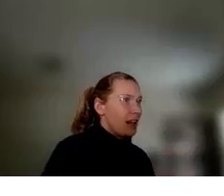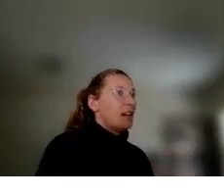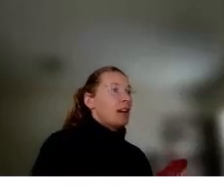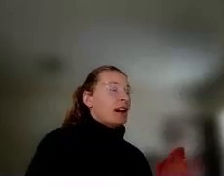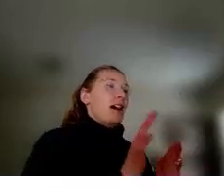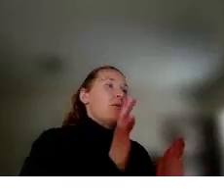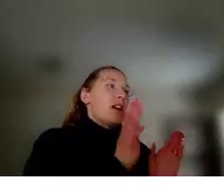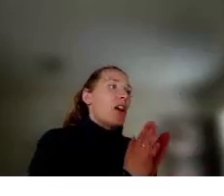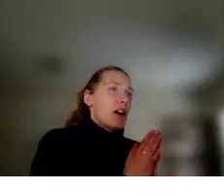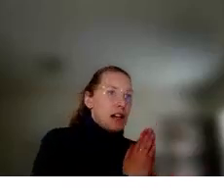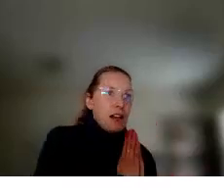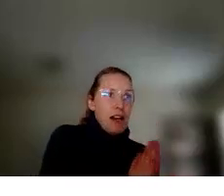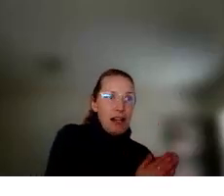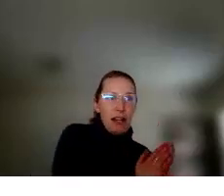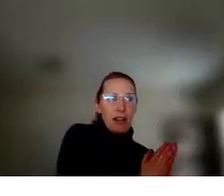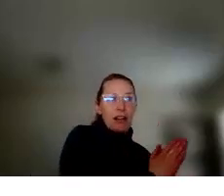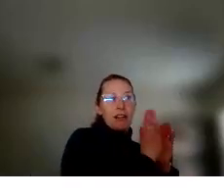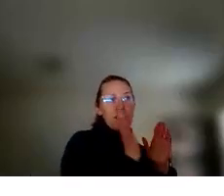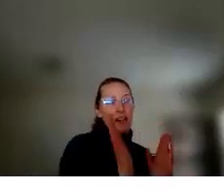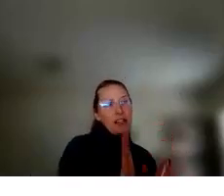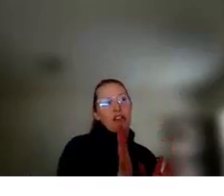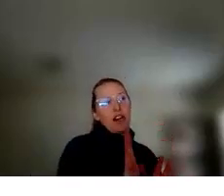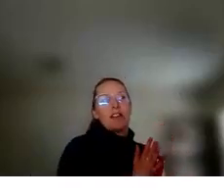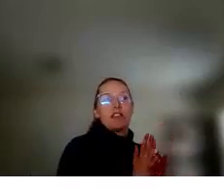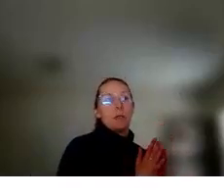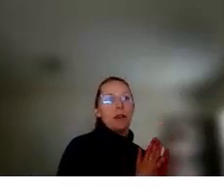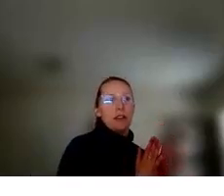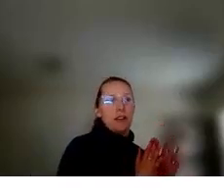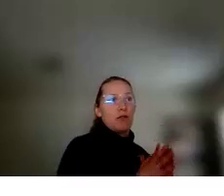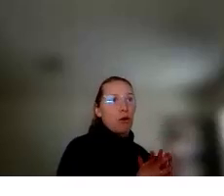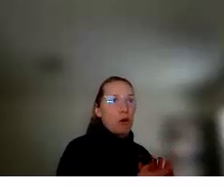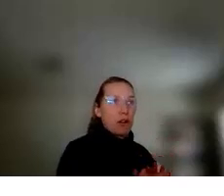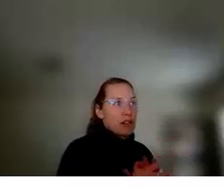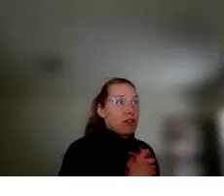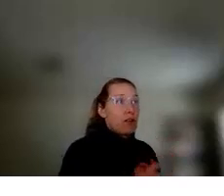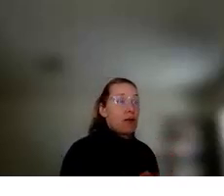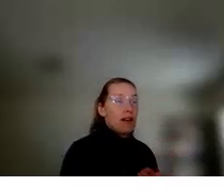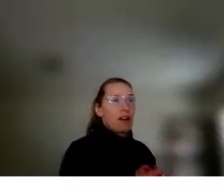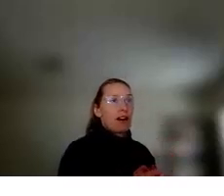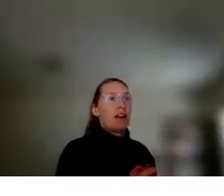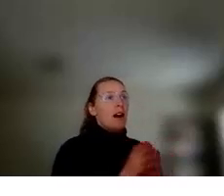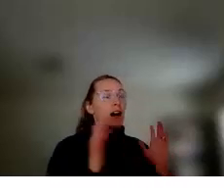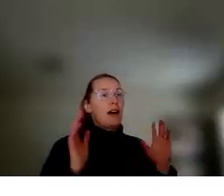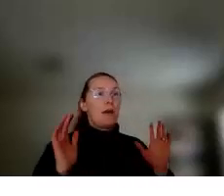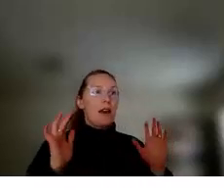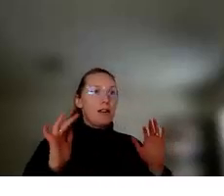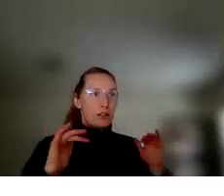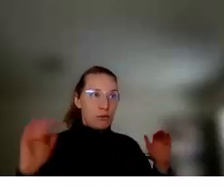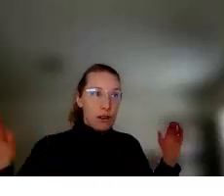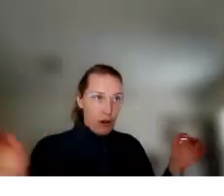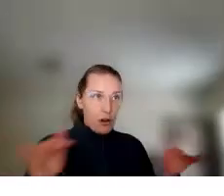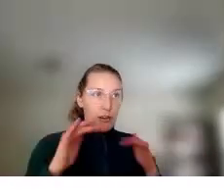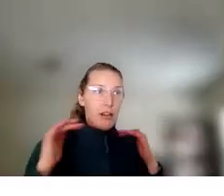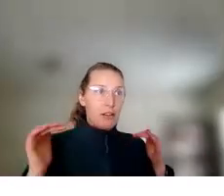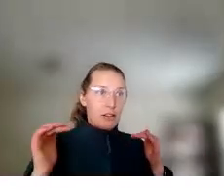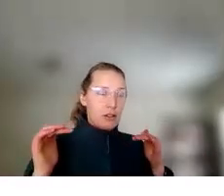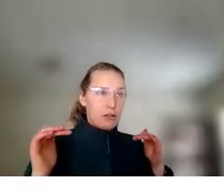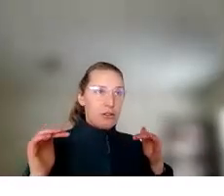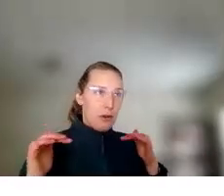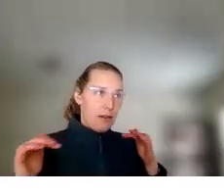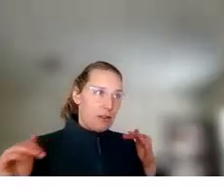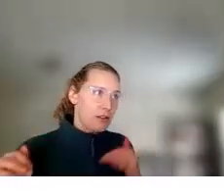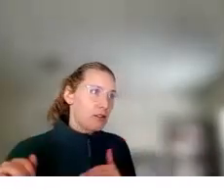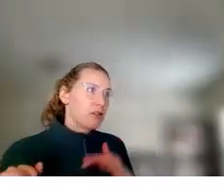So again, we are aligning the financial eligibility for this new waiver with all the